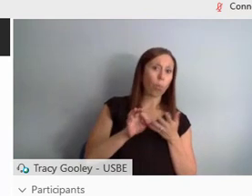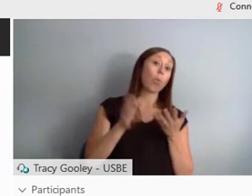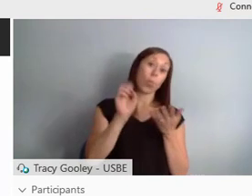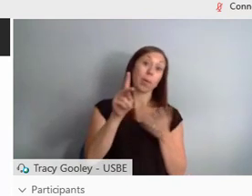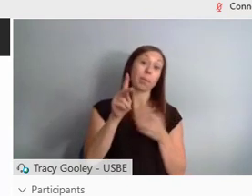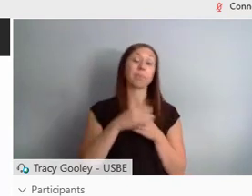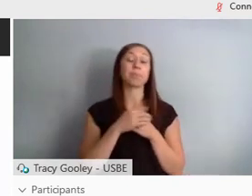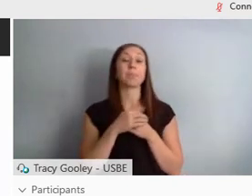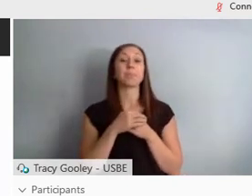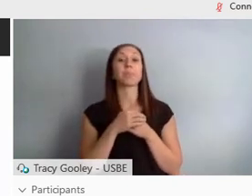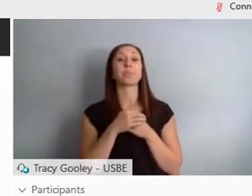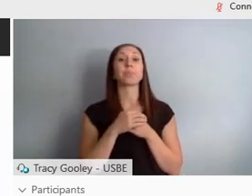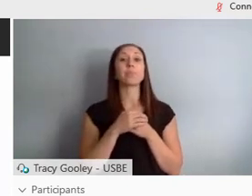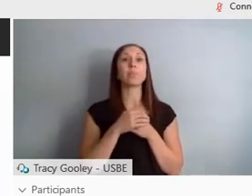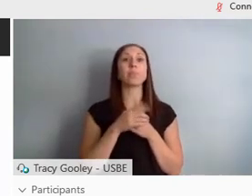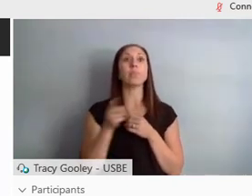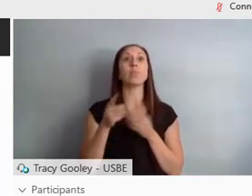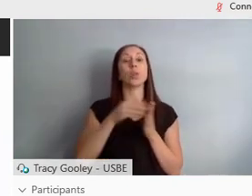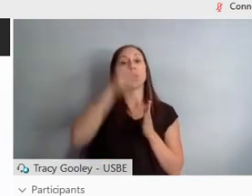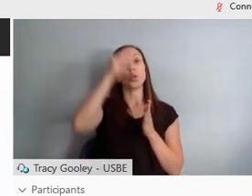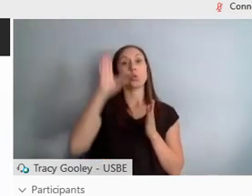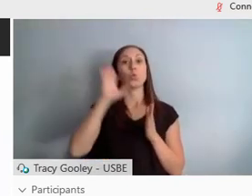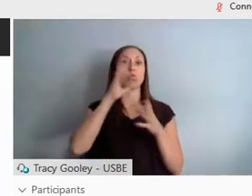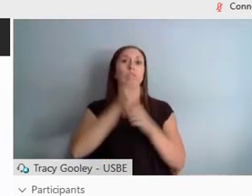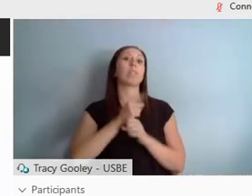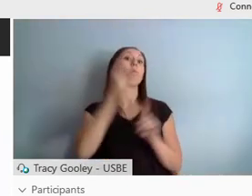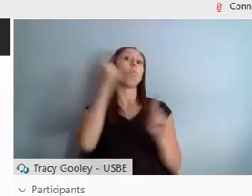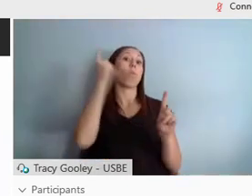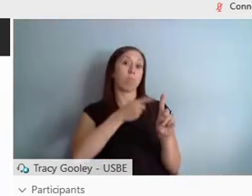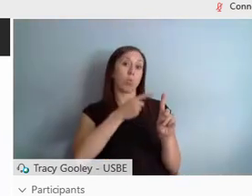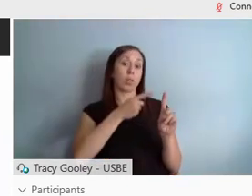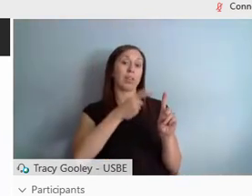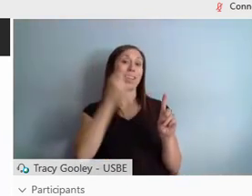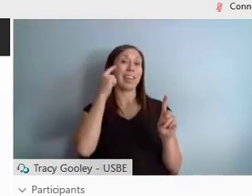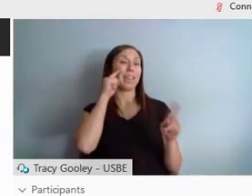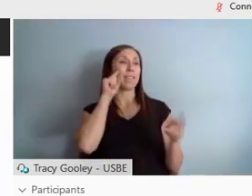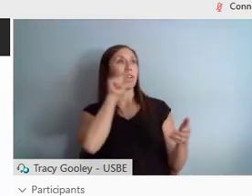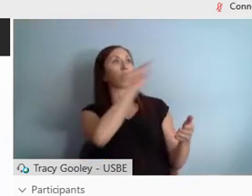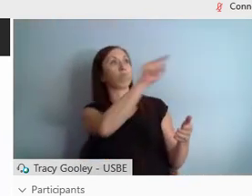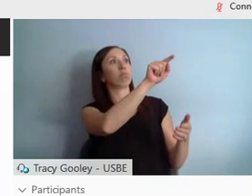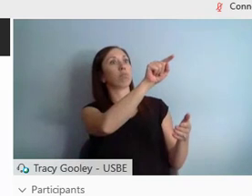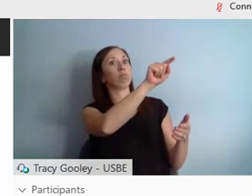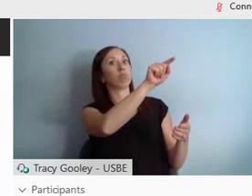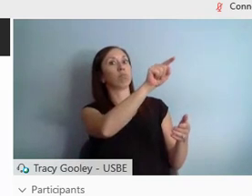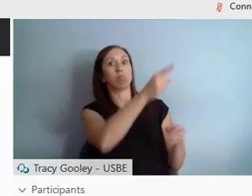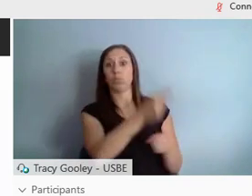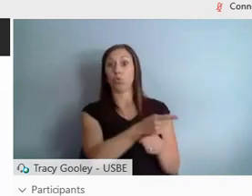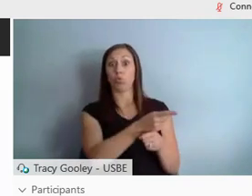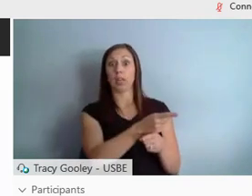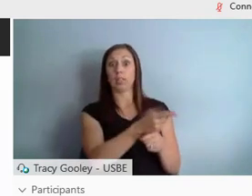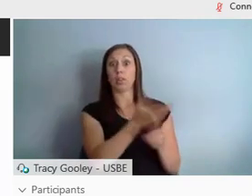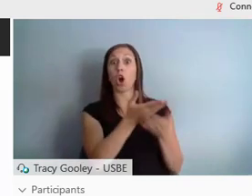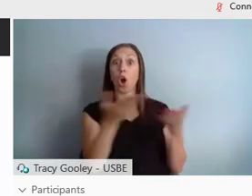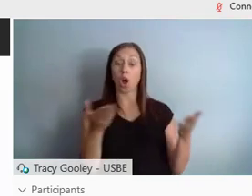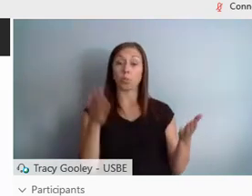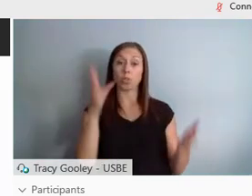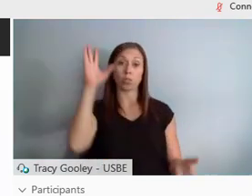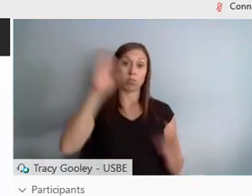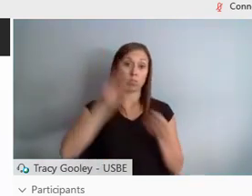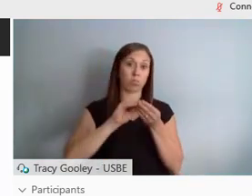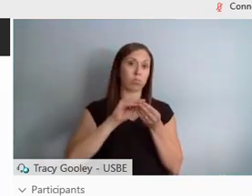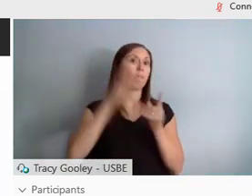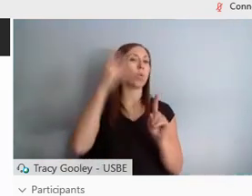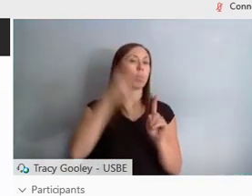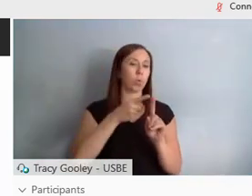this item, the student will receive 1 point for pointing to or gesturing to the correct object for a total of